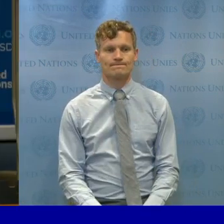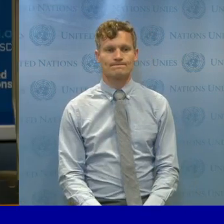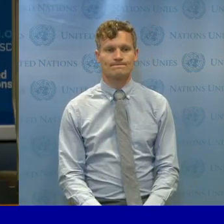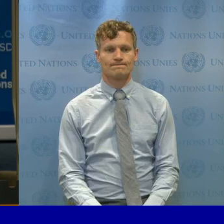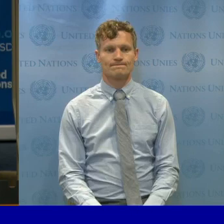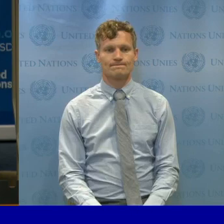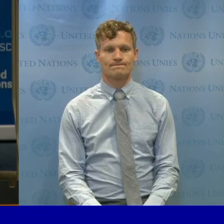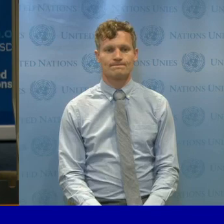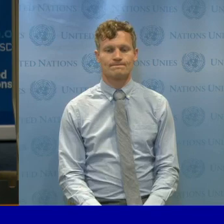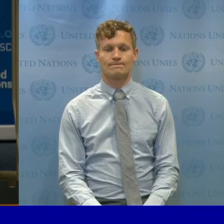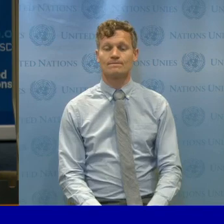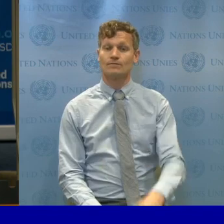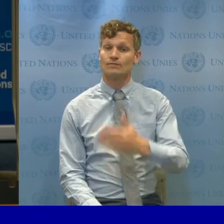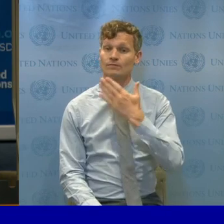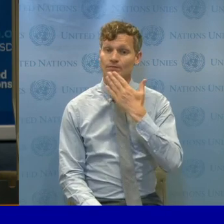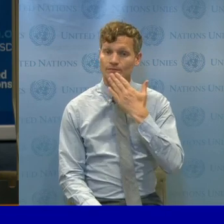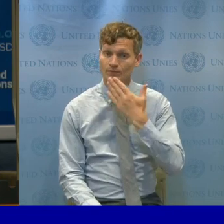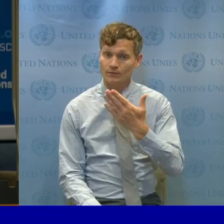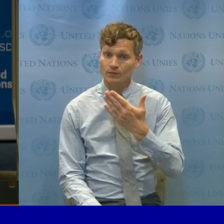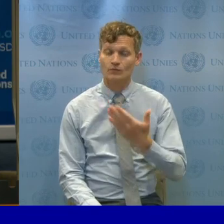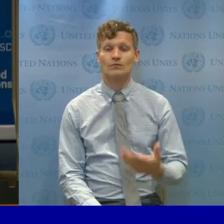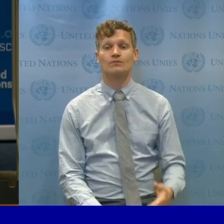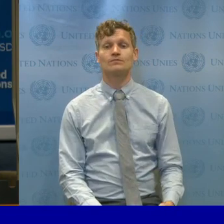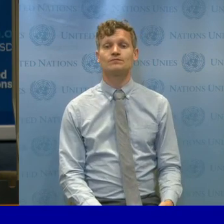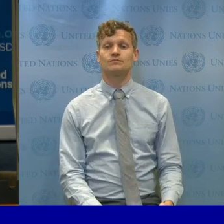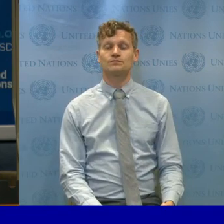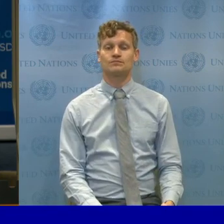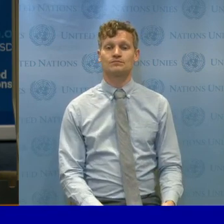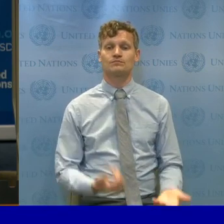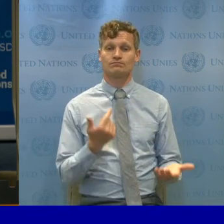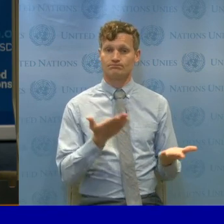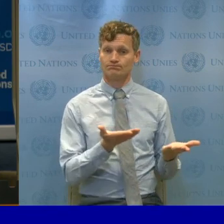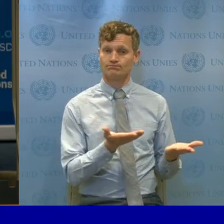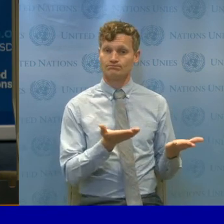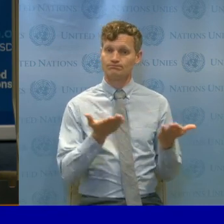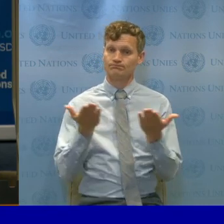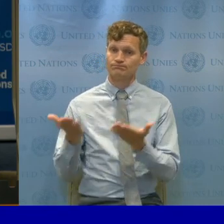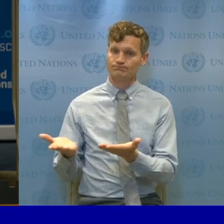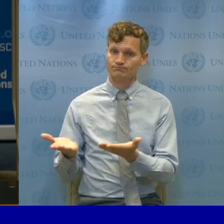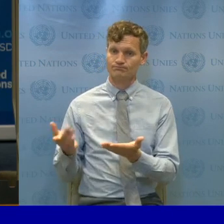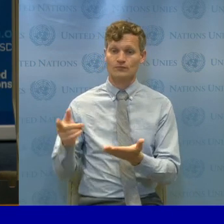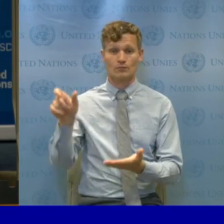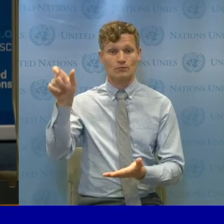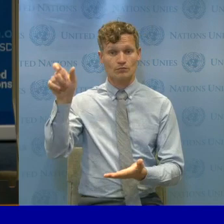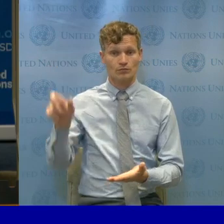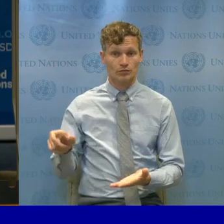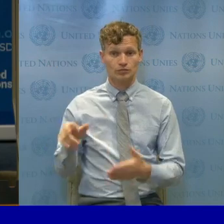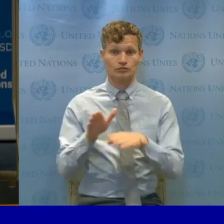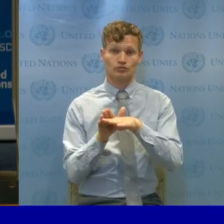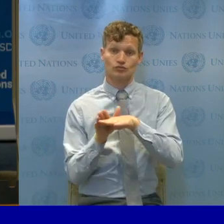Thank you very much. And now I would like to give the floor to the delegate from Jamaica.